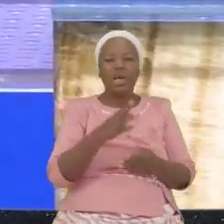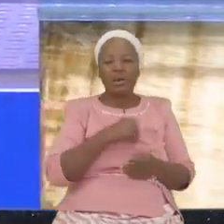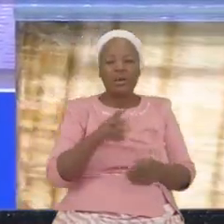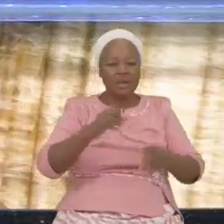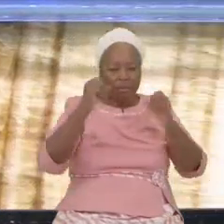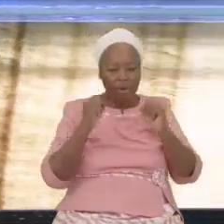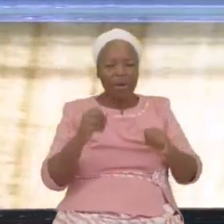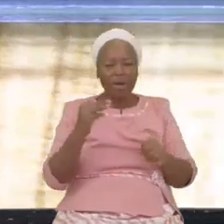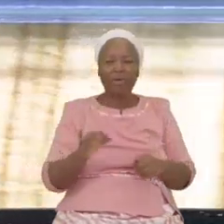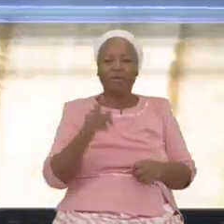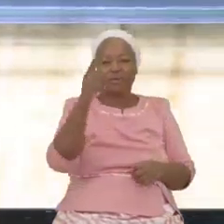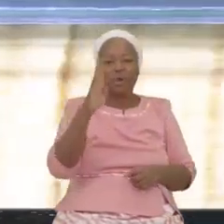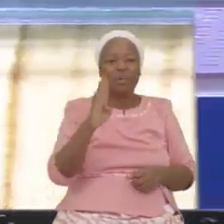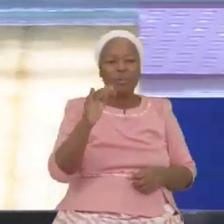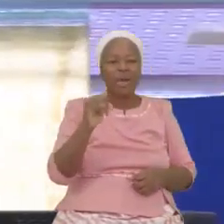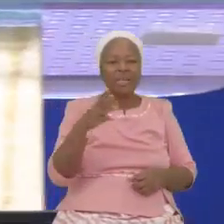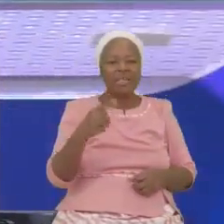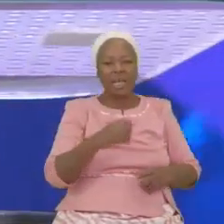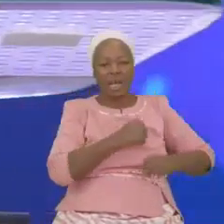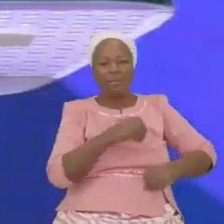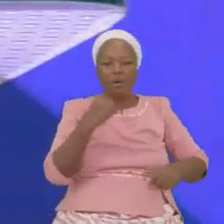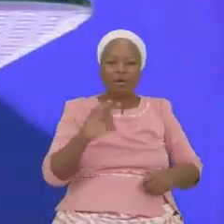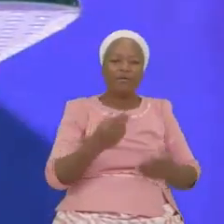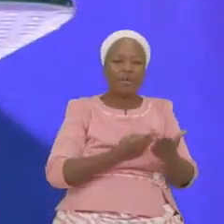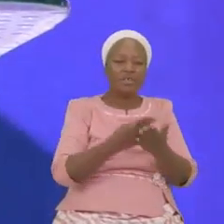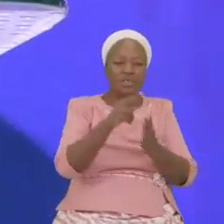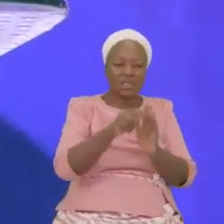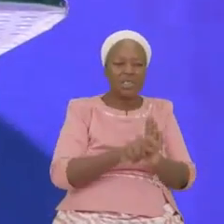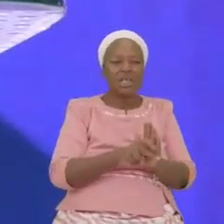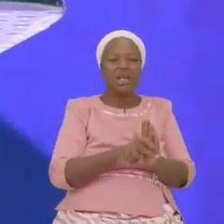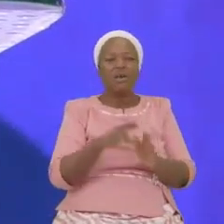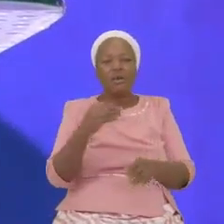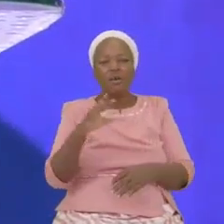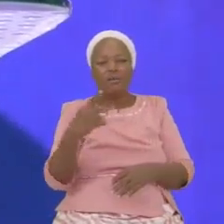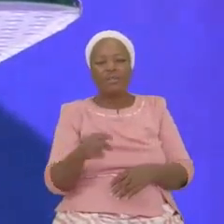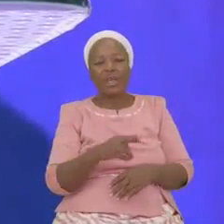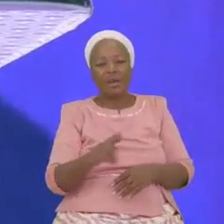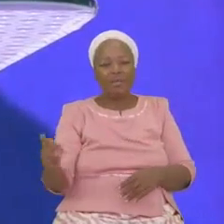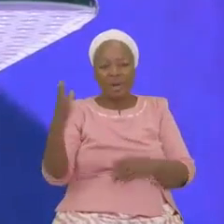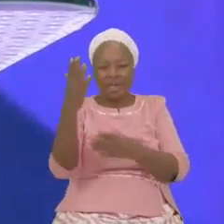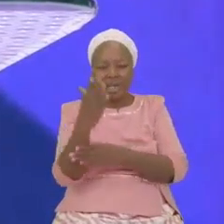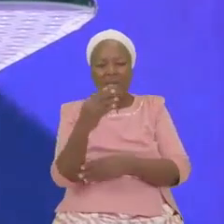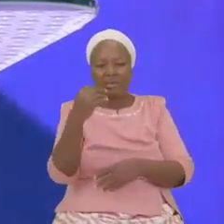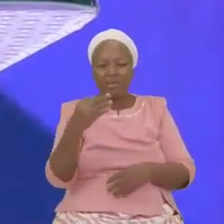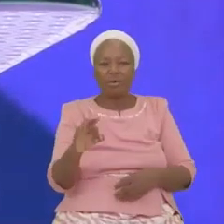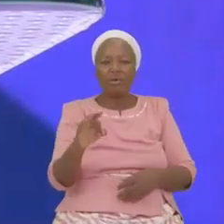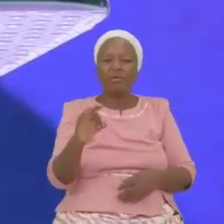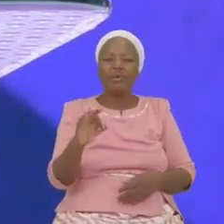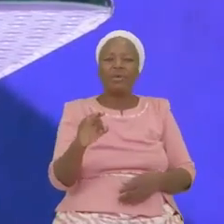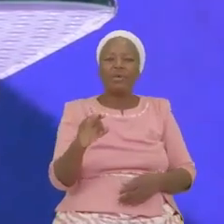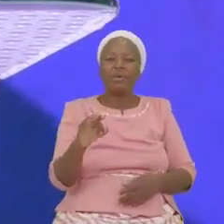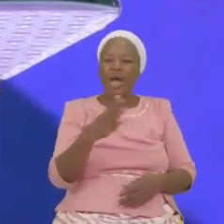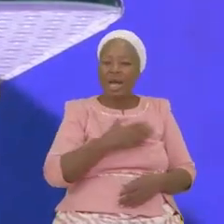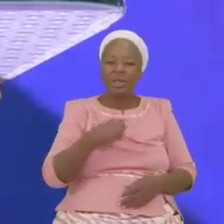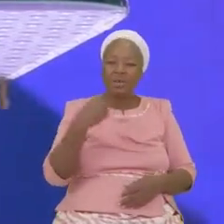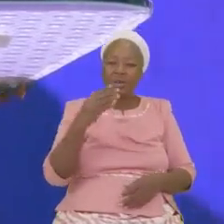of God. By the armor of righteousness on the right hand and on the